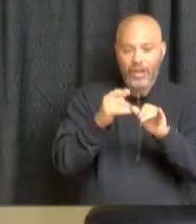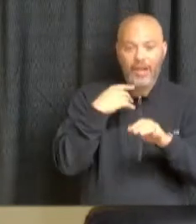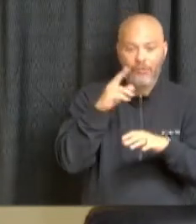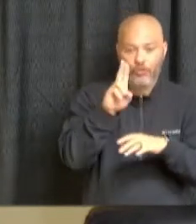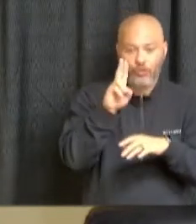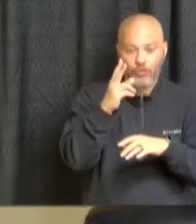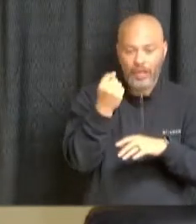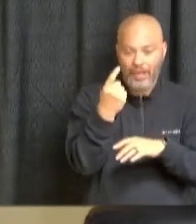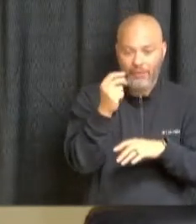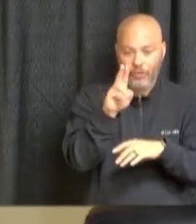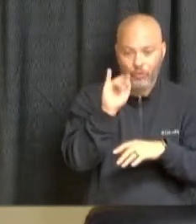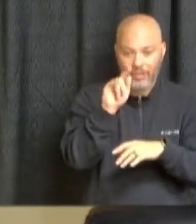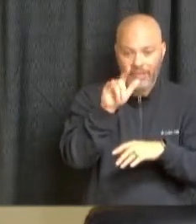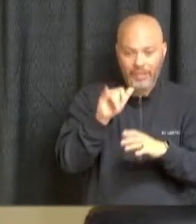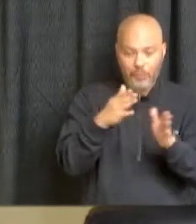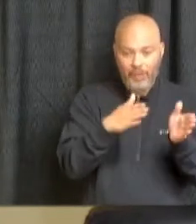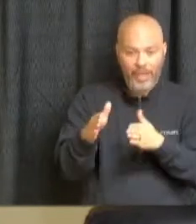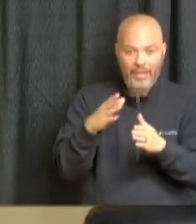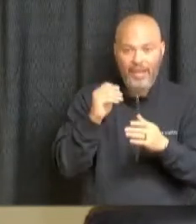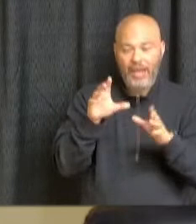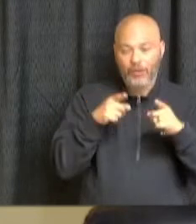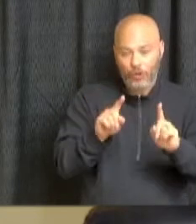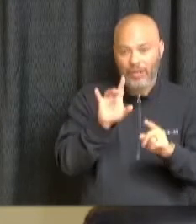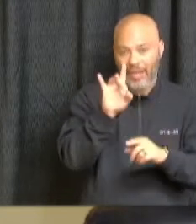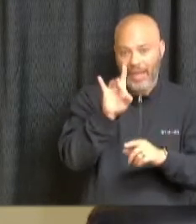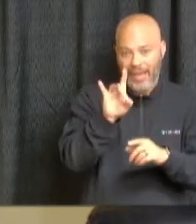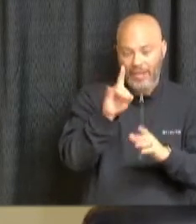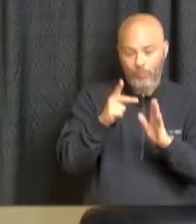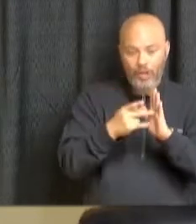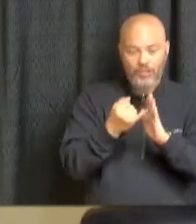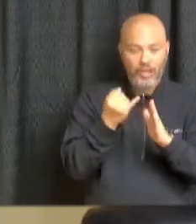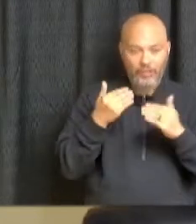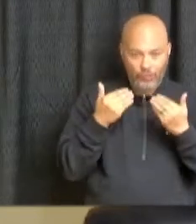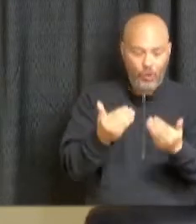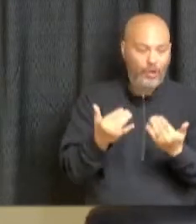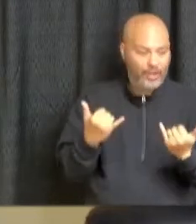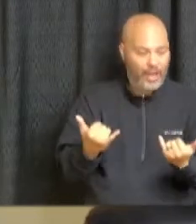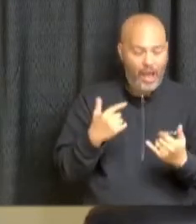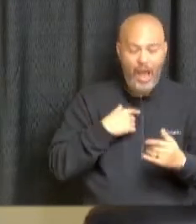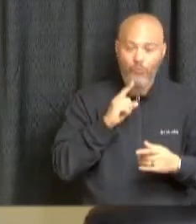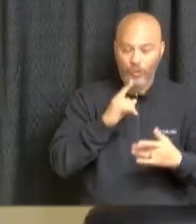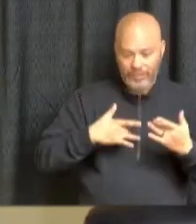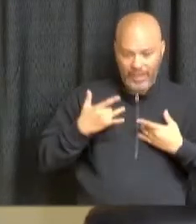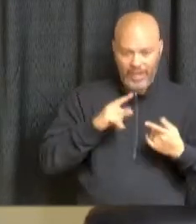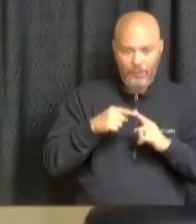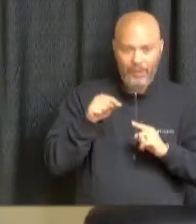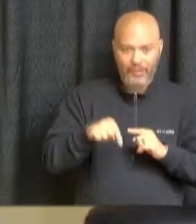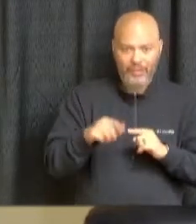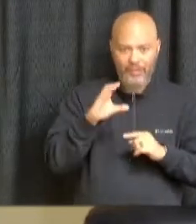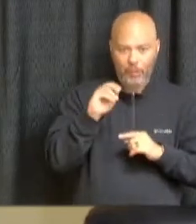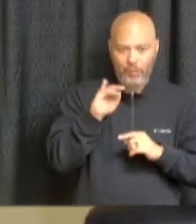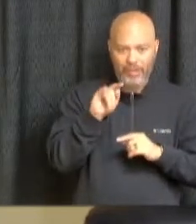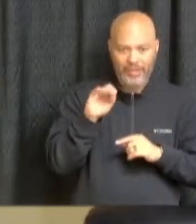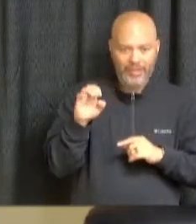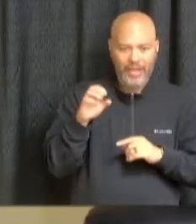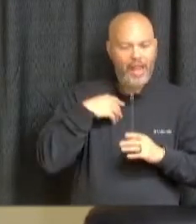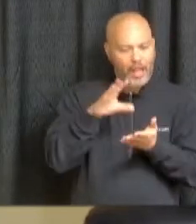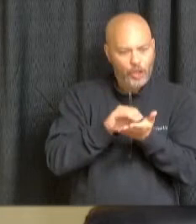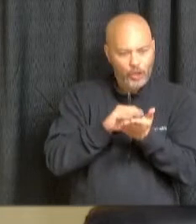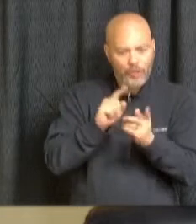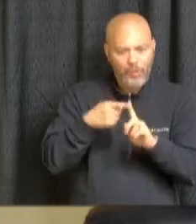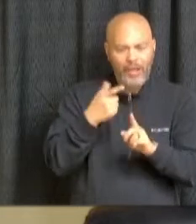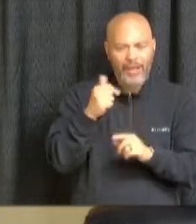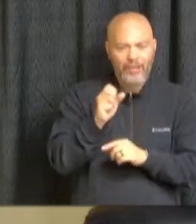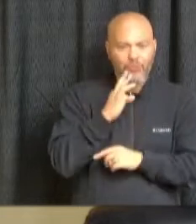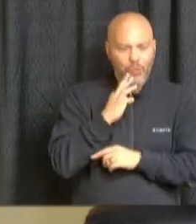utility plans and currently has 28 going. And I'm really excited about this committee, and it's I'm really looking forward to learning about gas